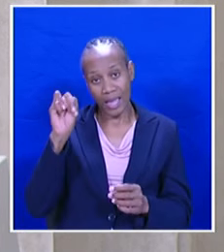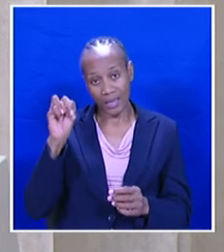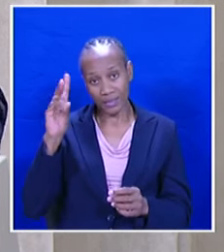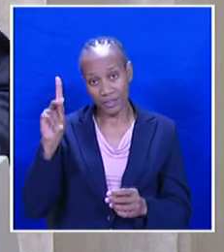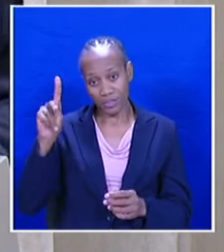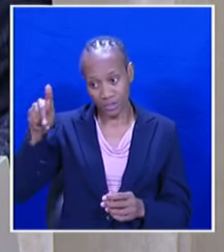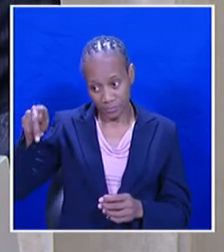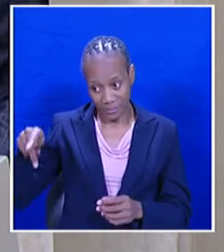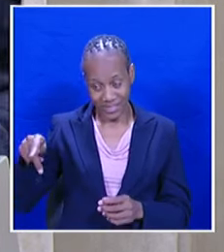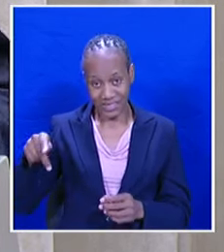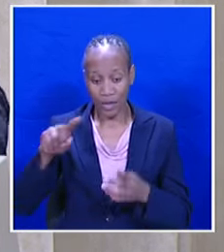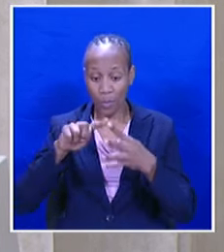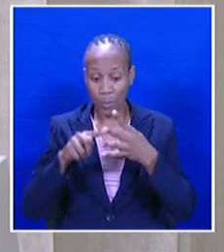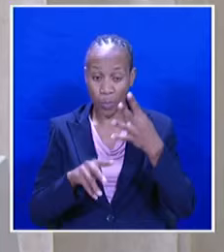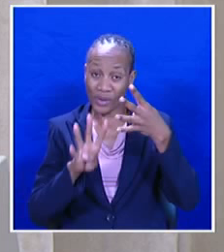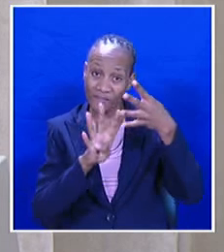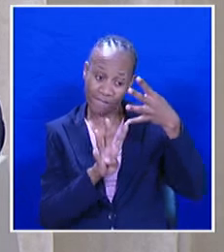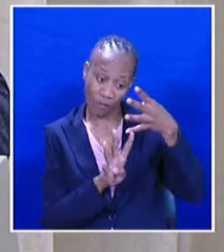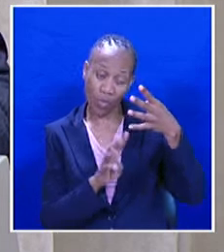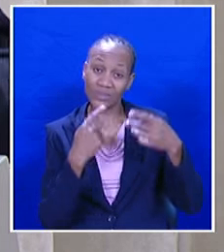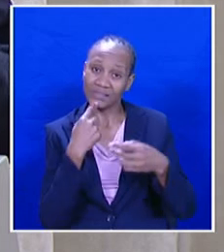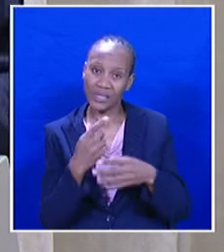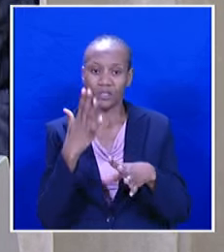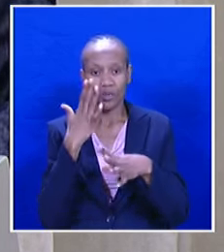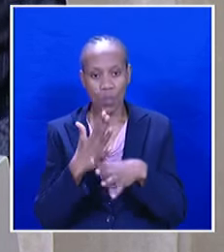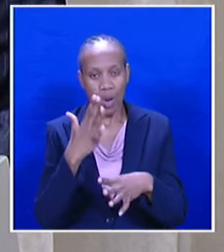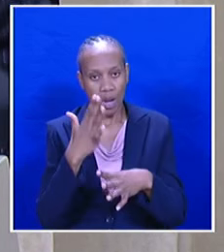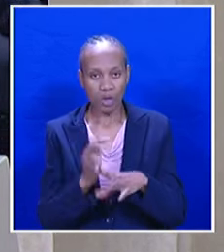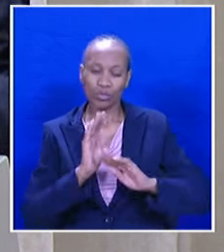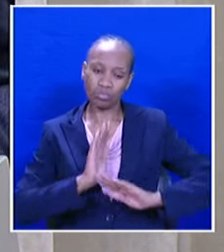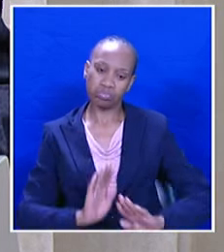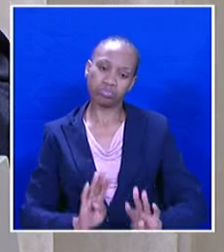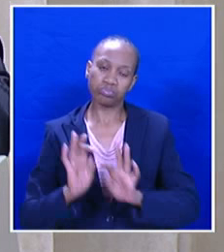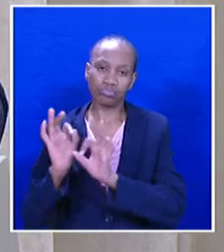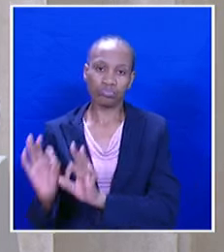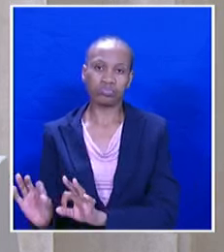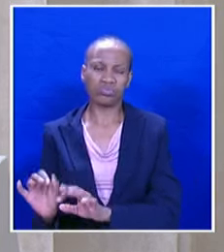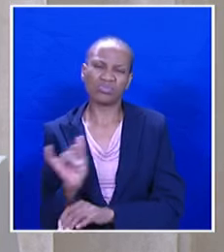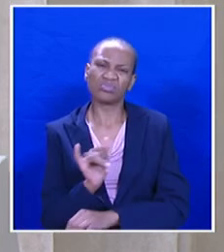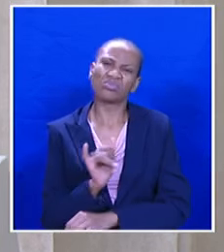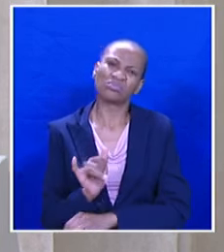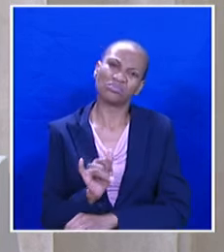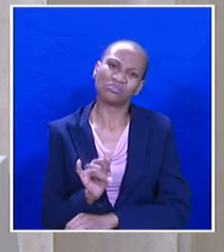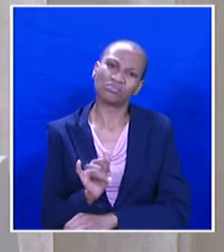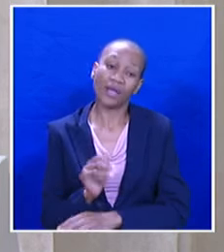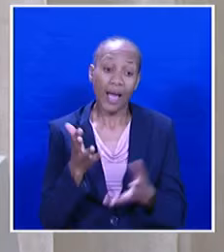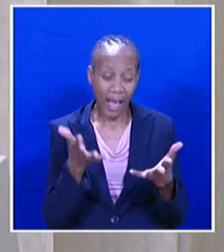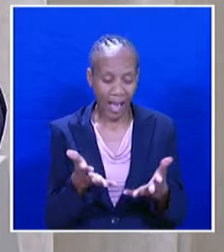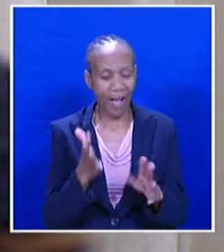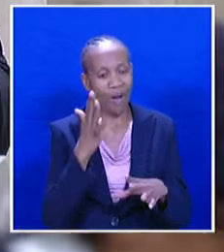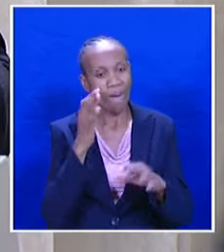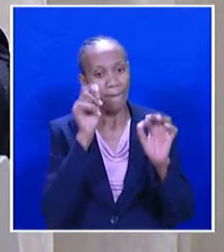Now, decent jobs are jobs where people perform permanent work, where